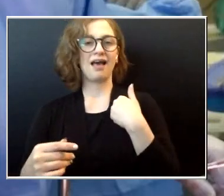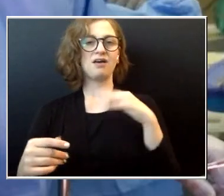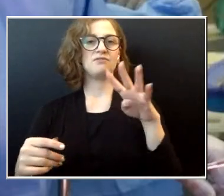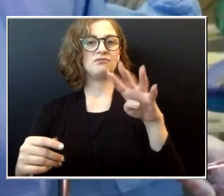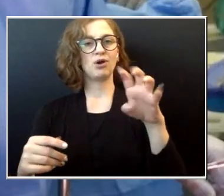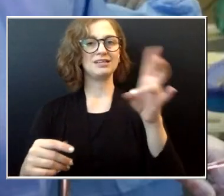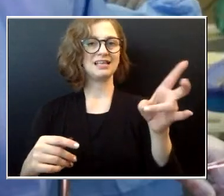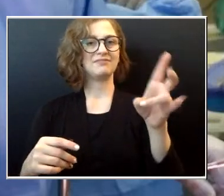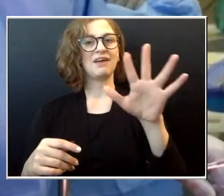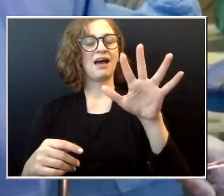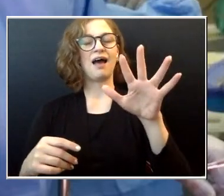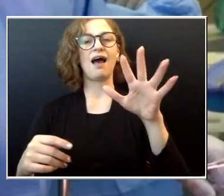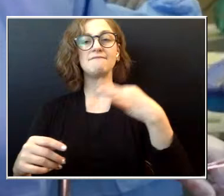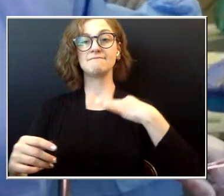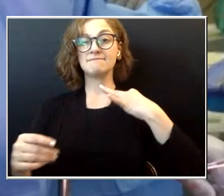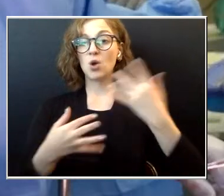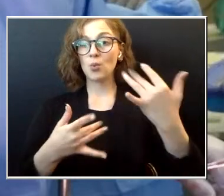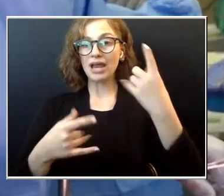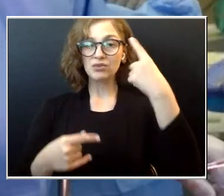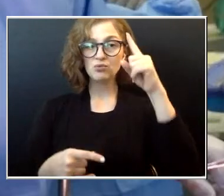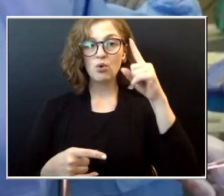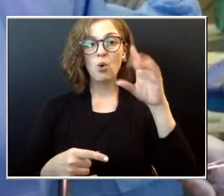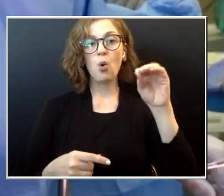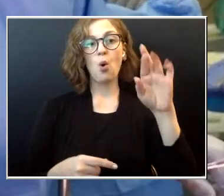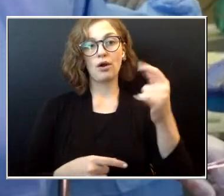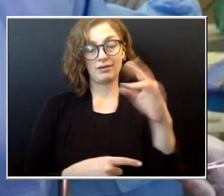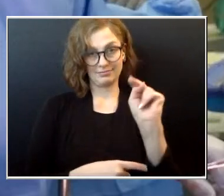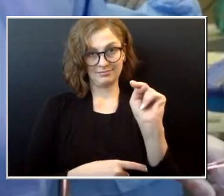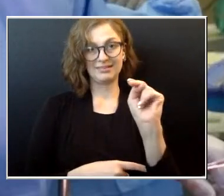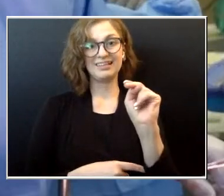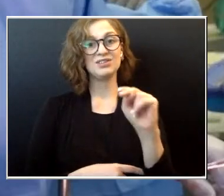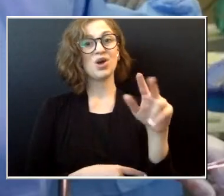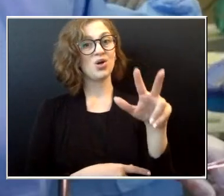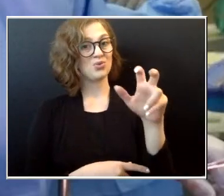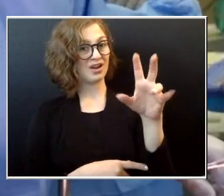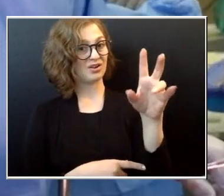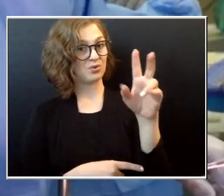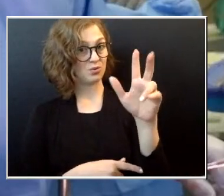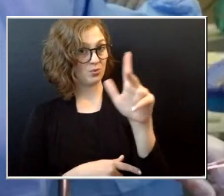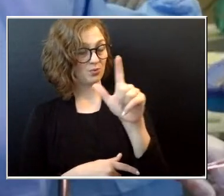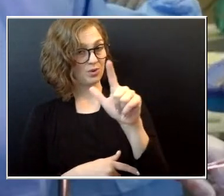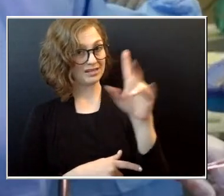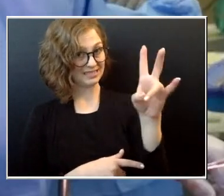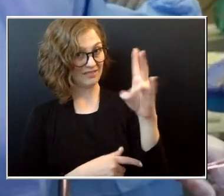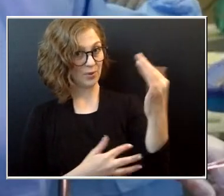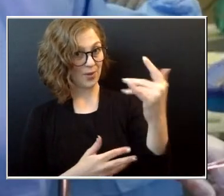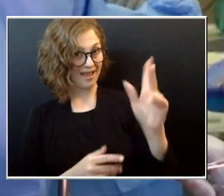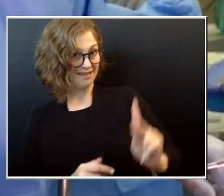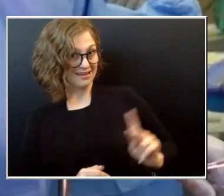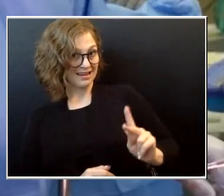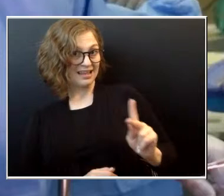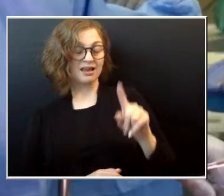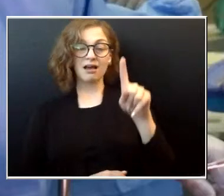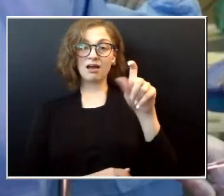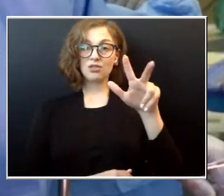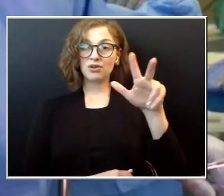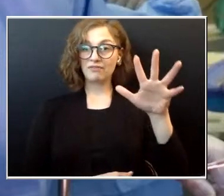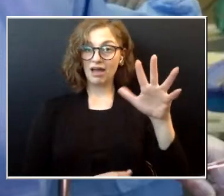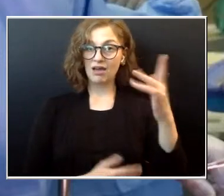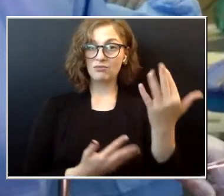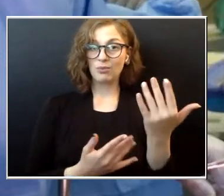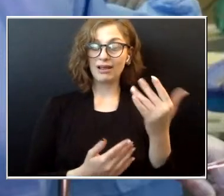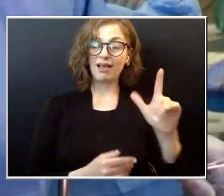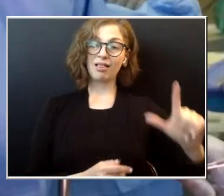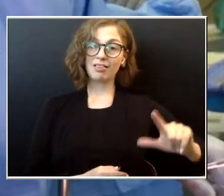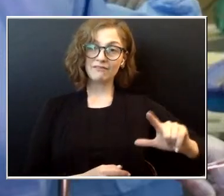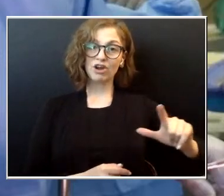includes 327 people waiting on a kidney, 125 people waiting on a liver, and 14 people waiting on a heart. I want to thank